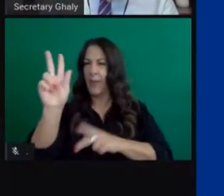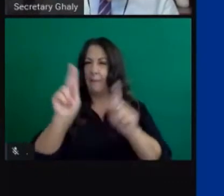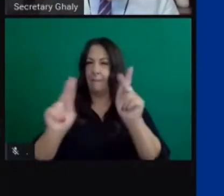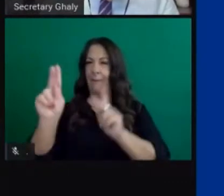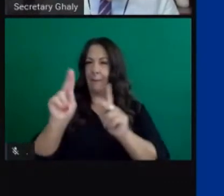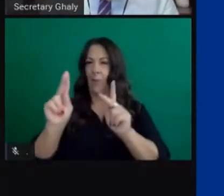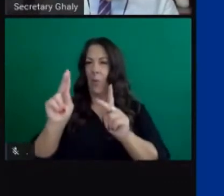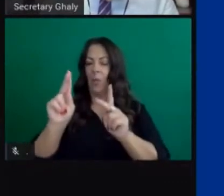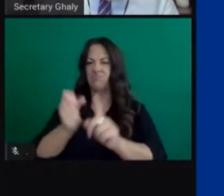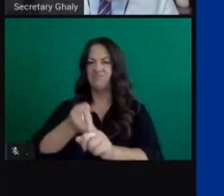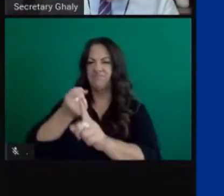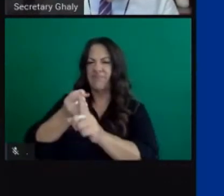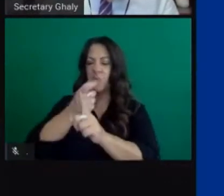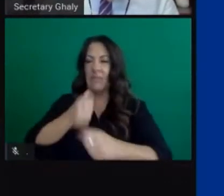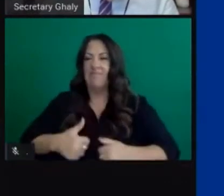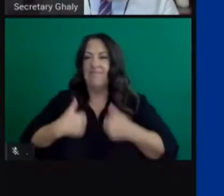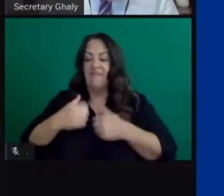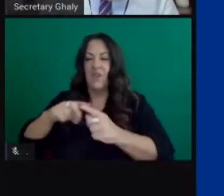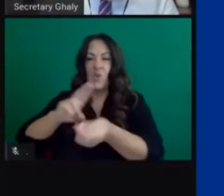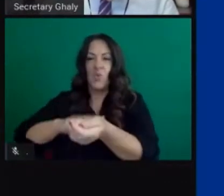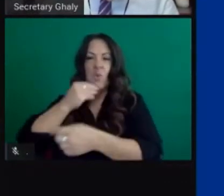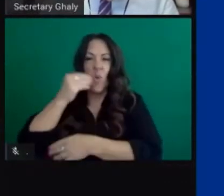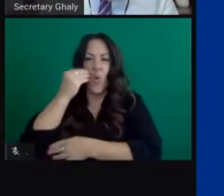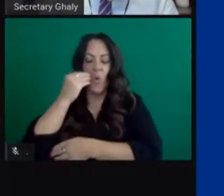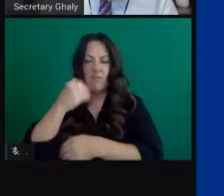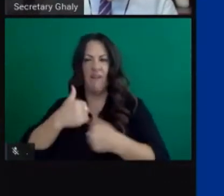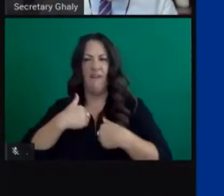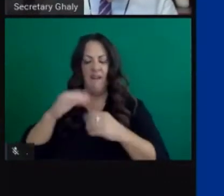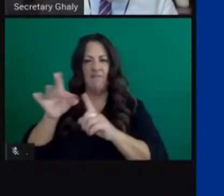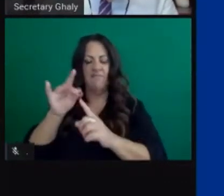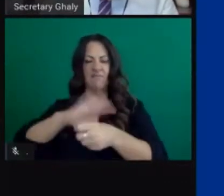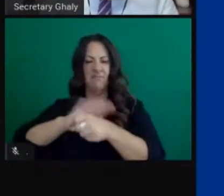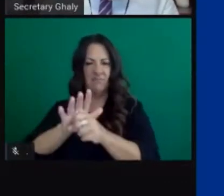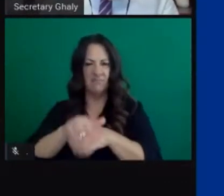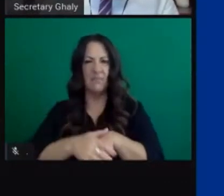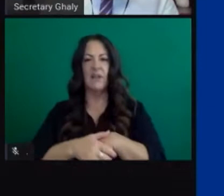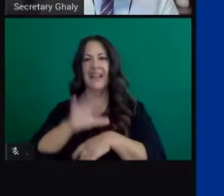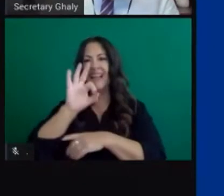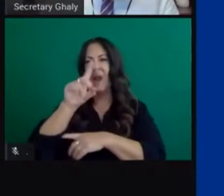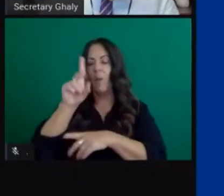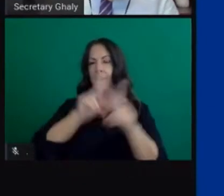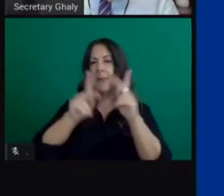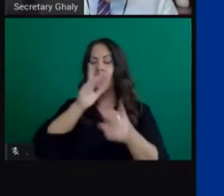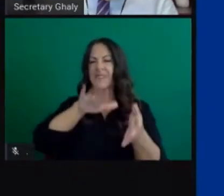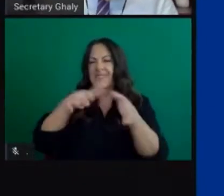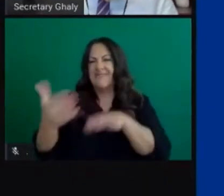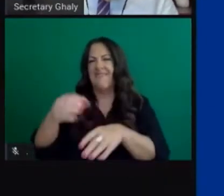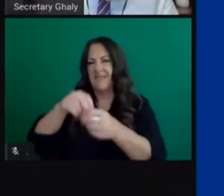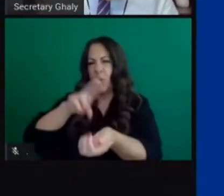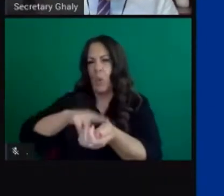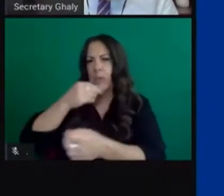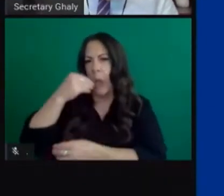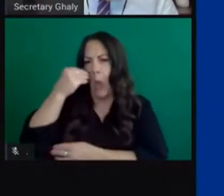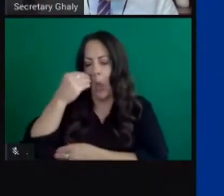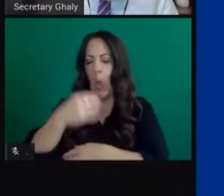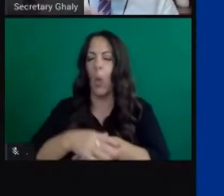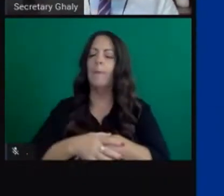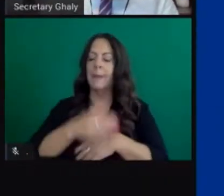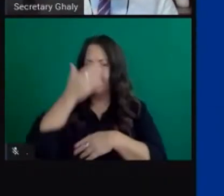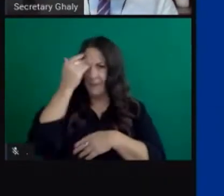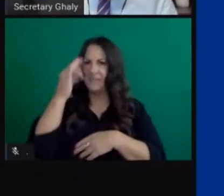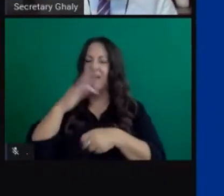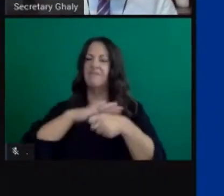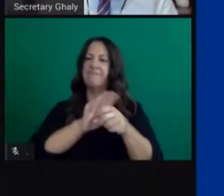day, 91 deaths in skilled nursing facilities. It's no wonder that a